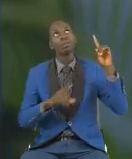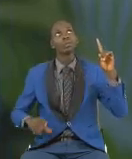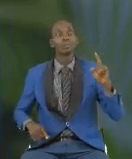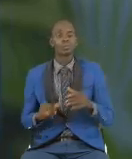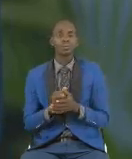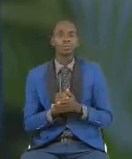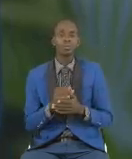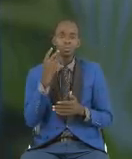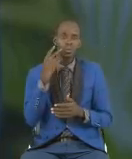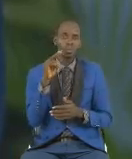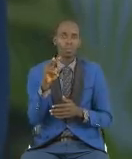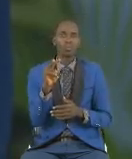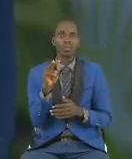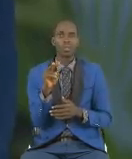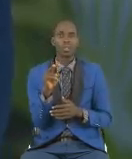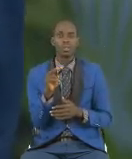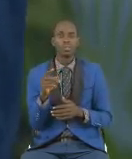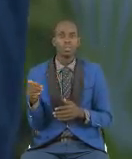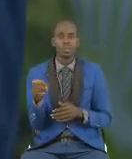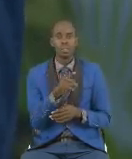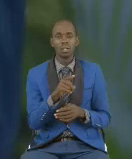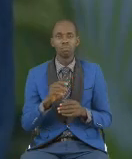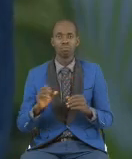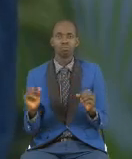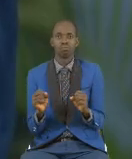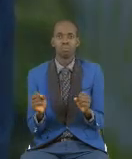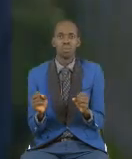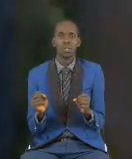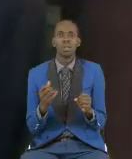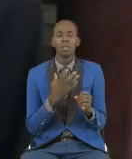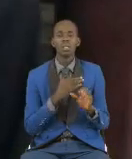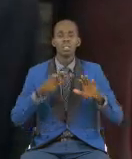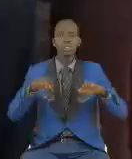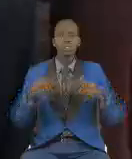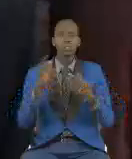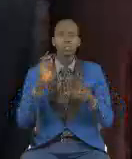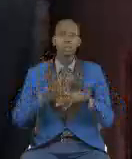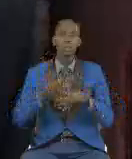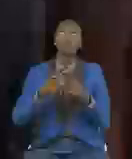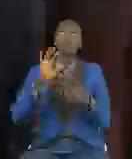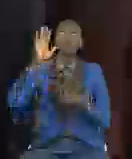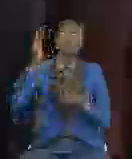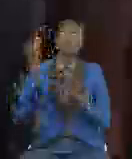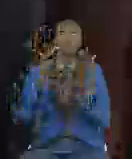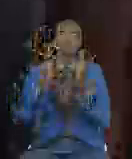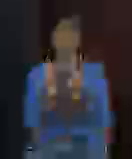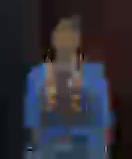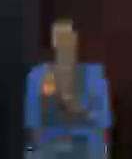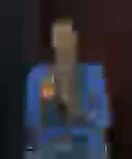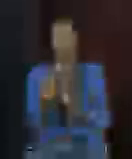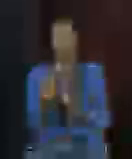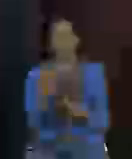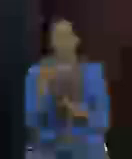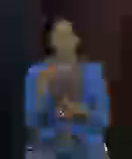behold their threatenings, and grant unto thy servants. The threatenings